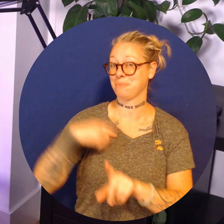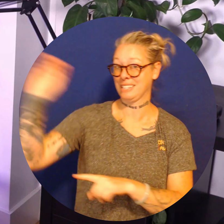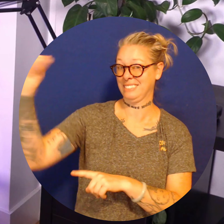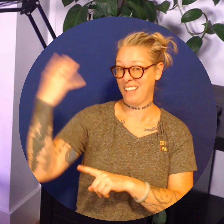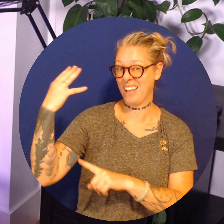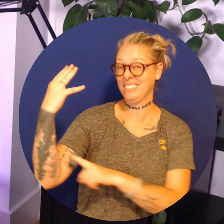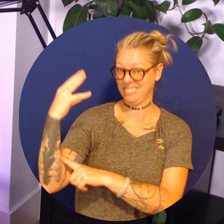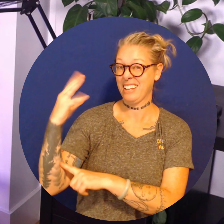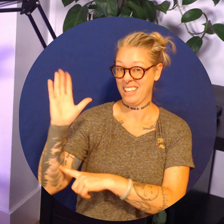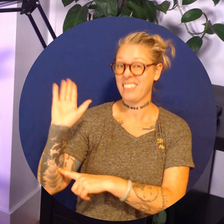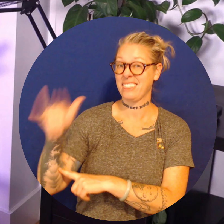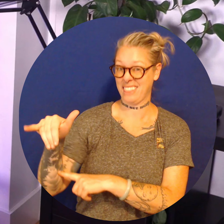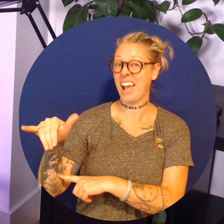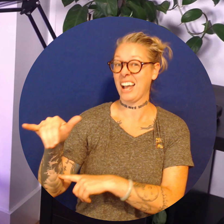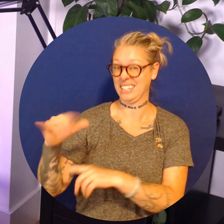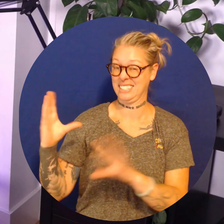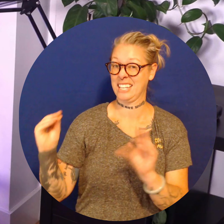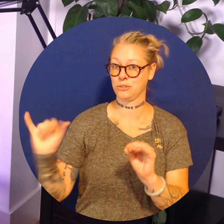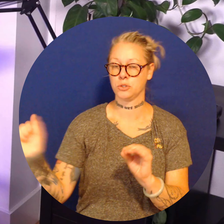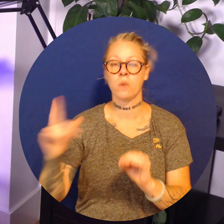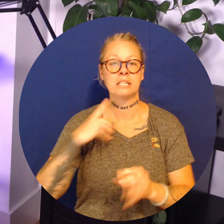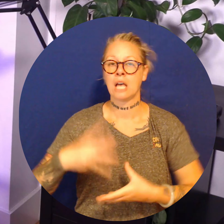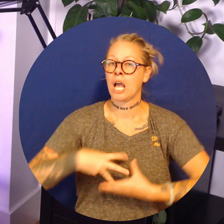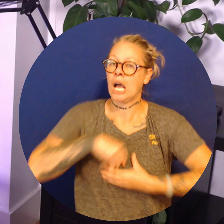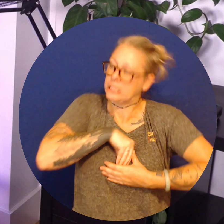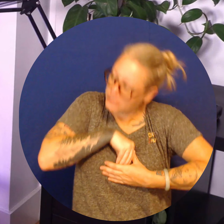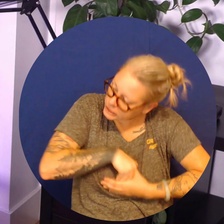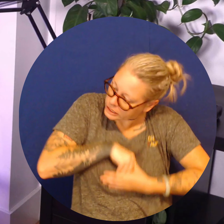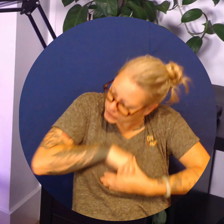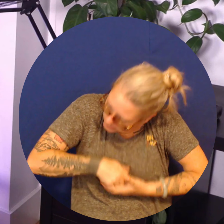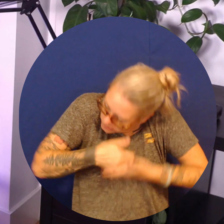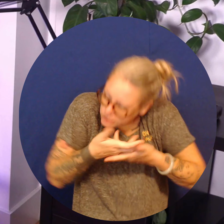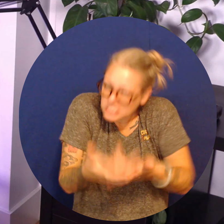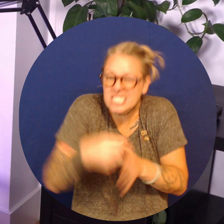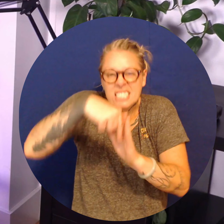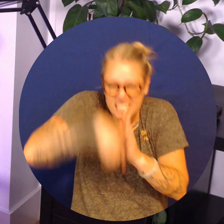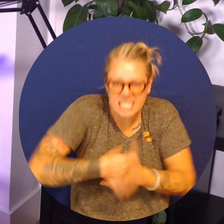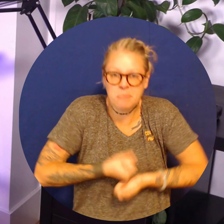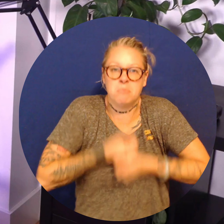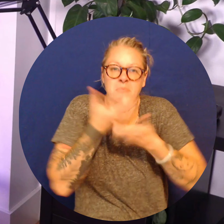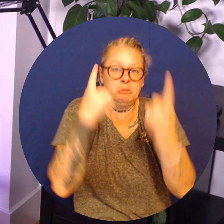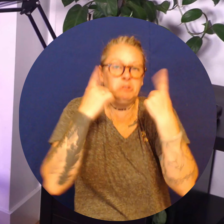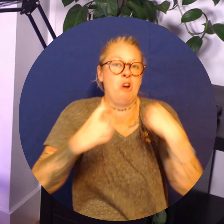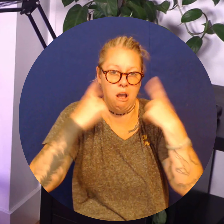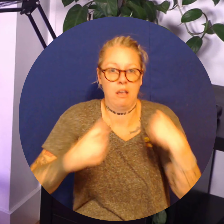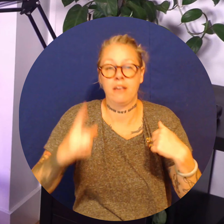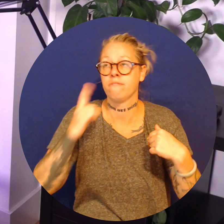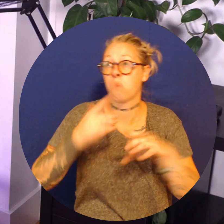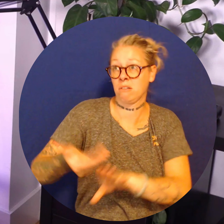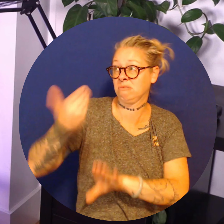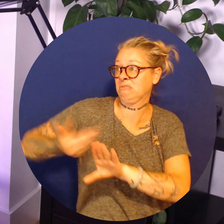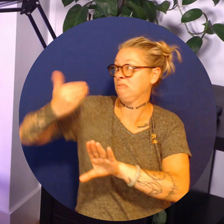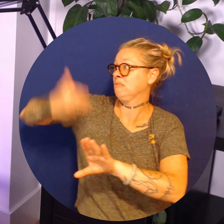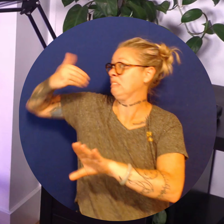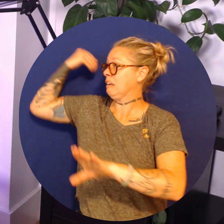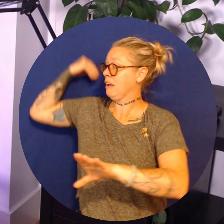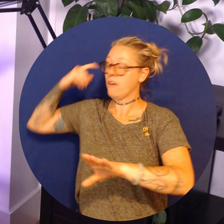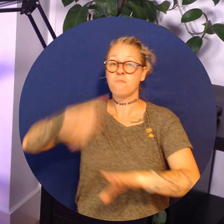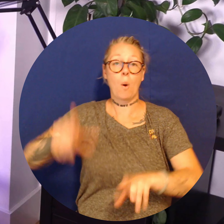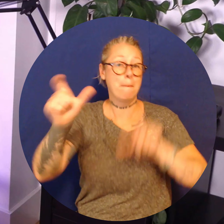that is a deep cry that is an ancestral cry that is a cry for the people that is a cry for the